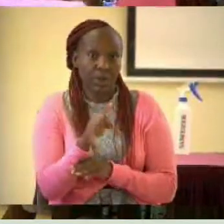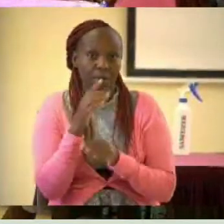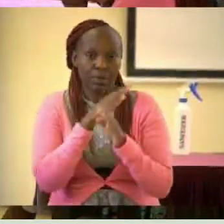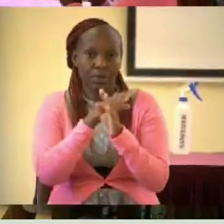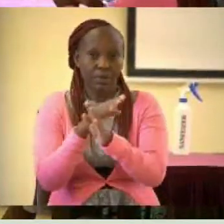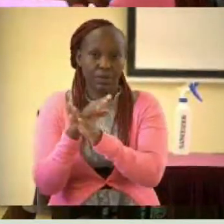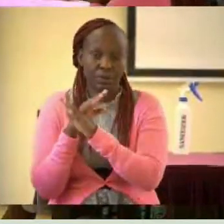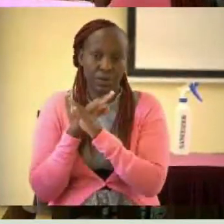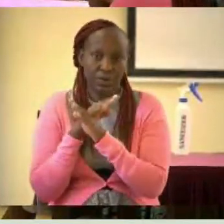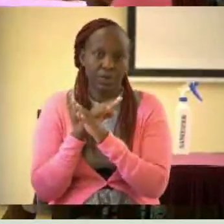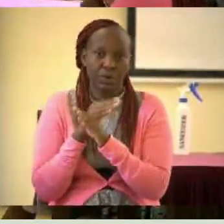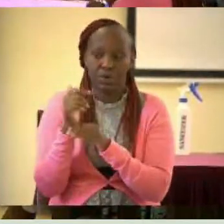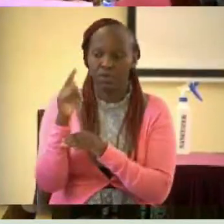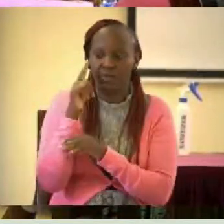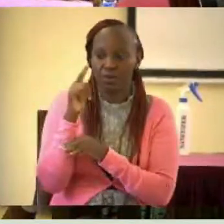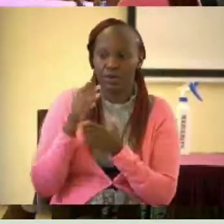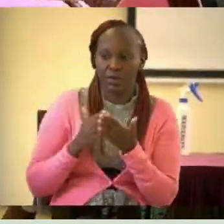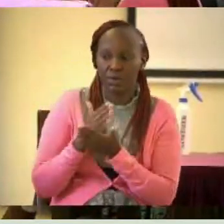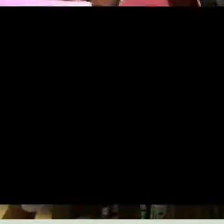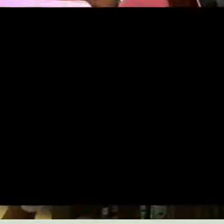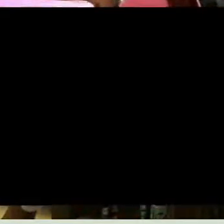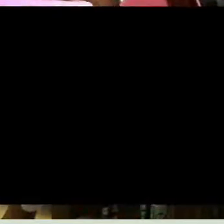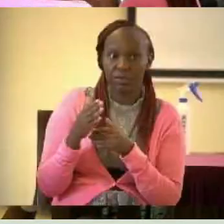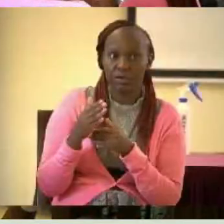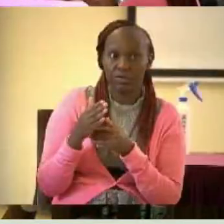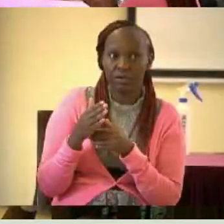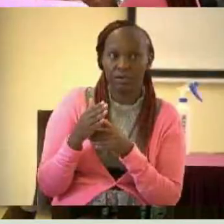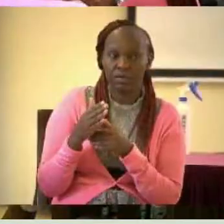protection of legal rights for the citizens.